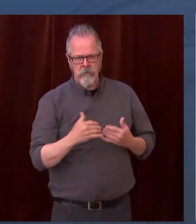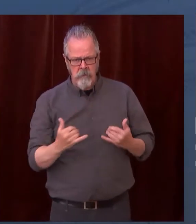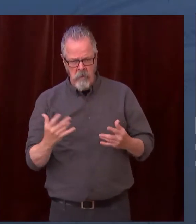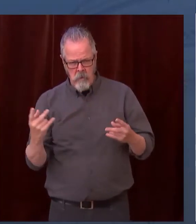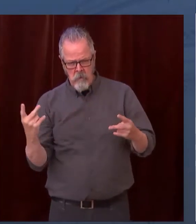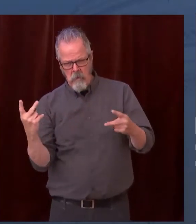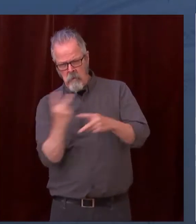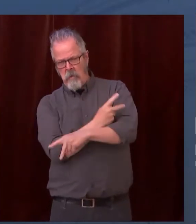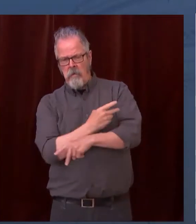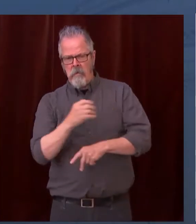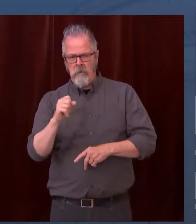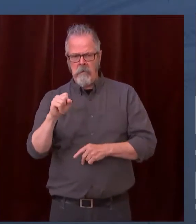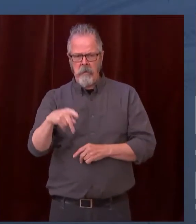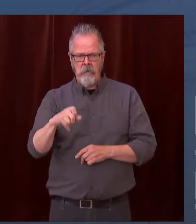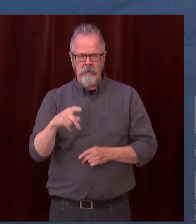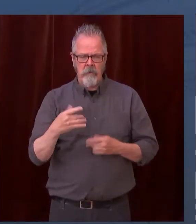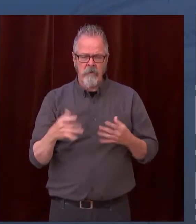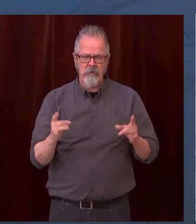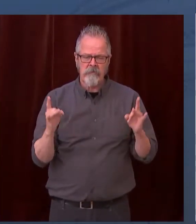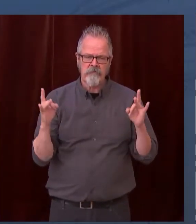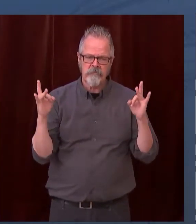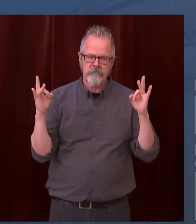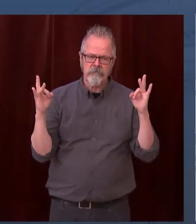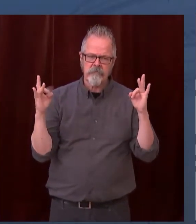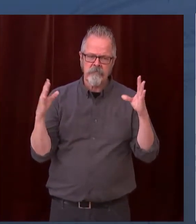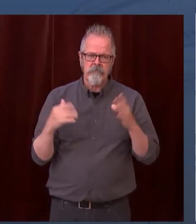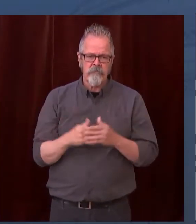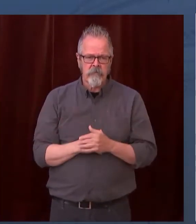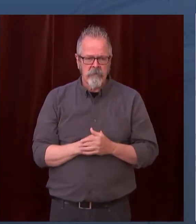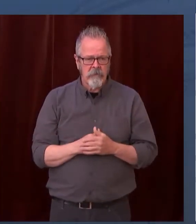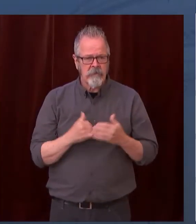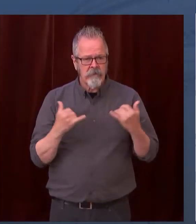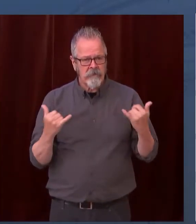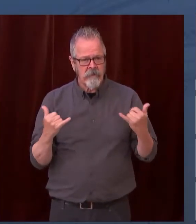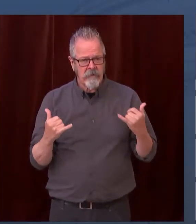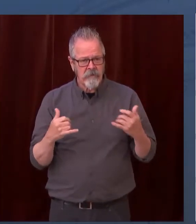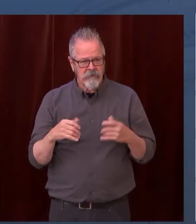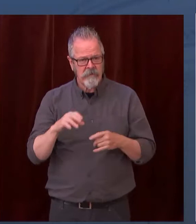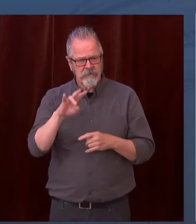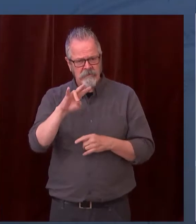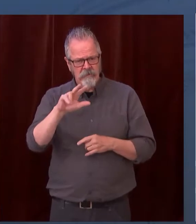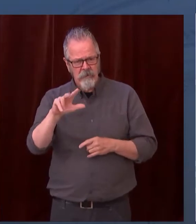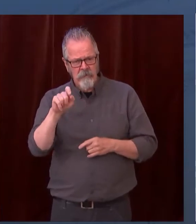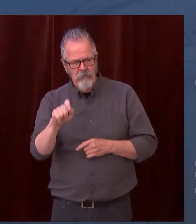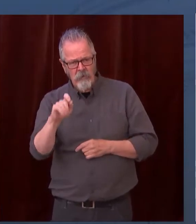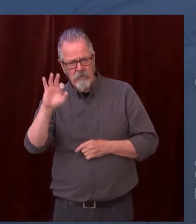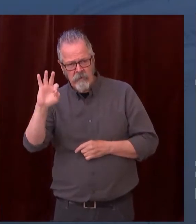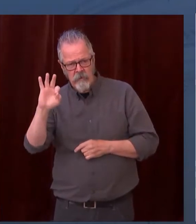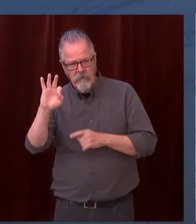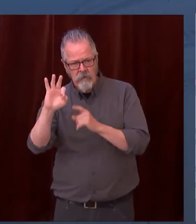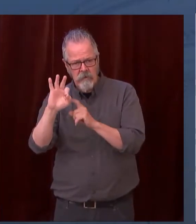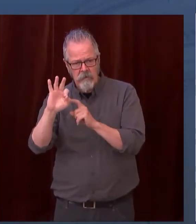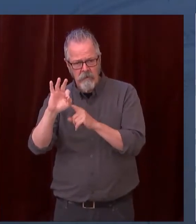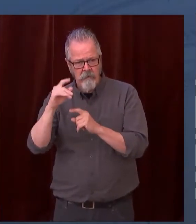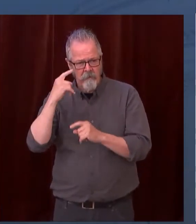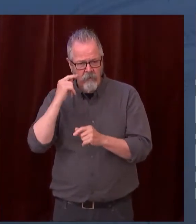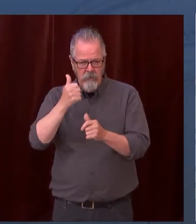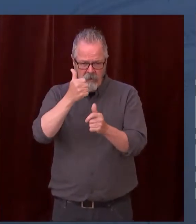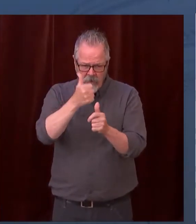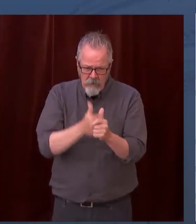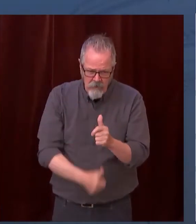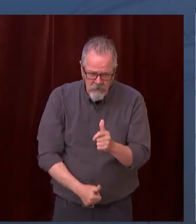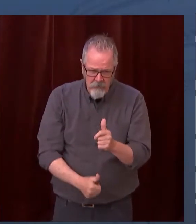significantly at 73.9. Whatcom County had a similar situation to King, a high peak in April, went